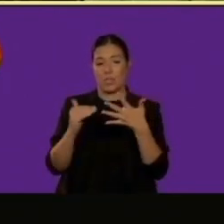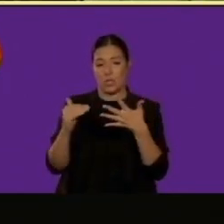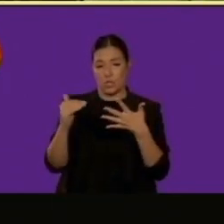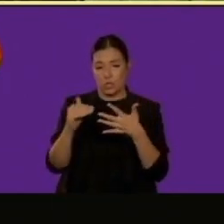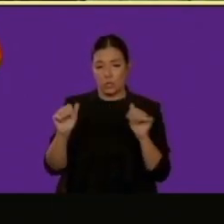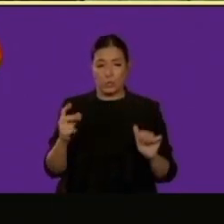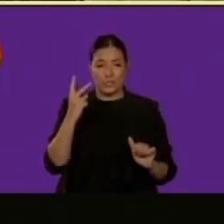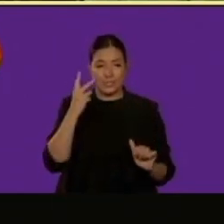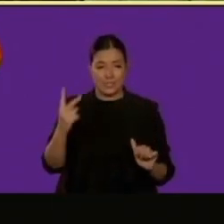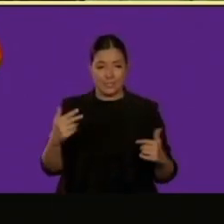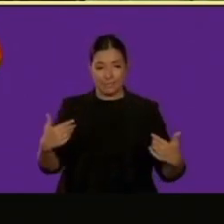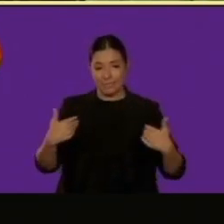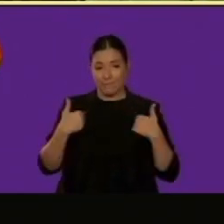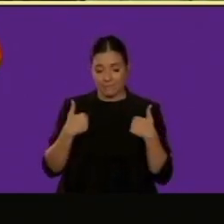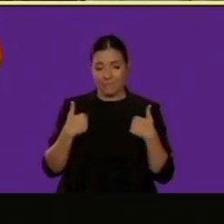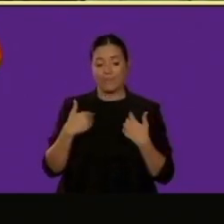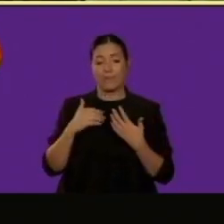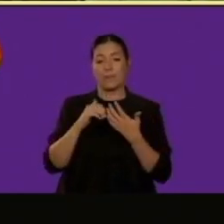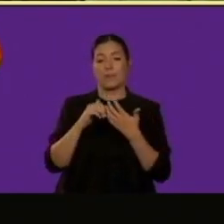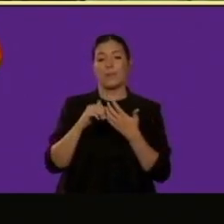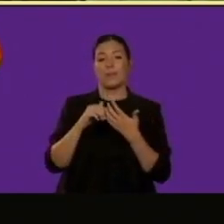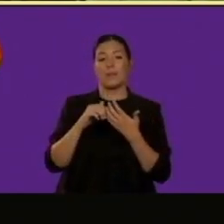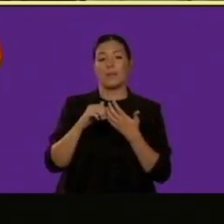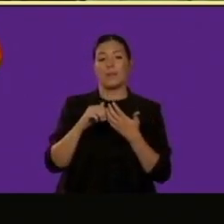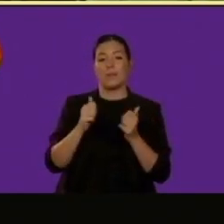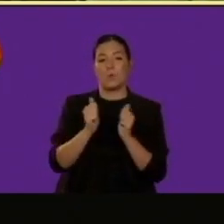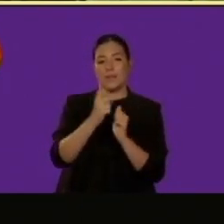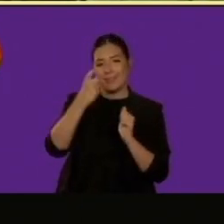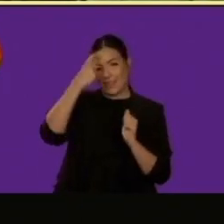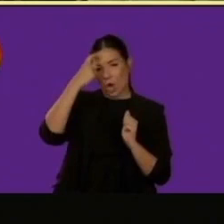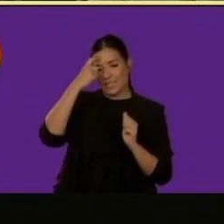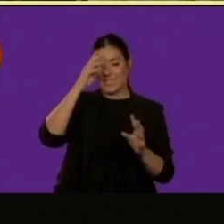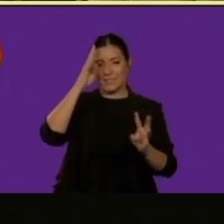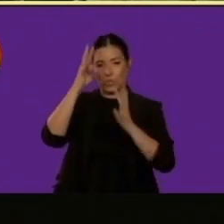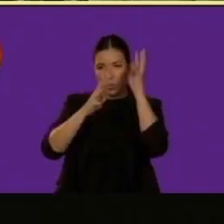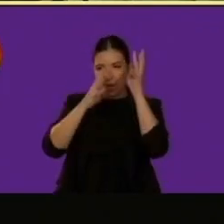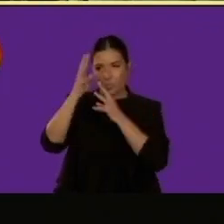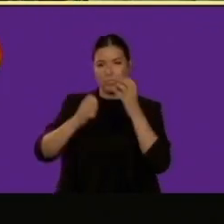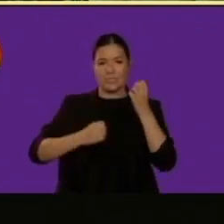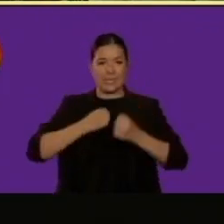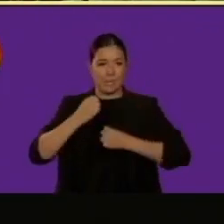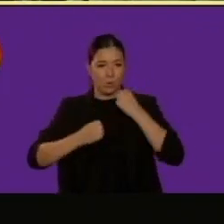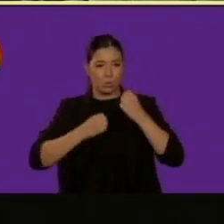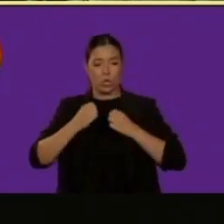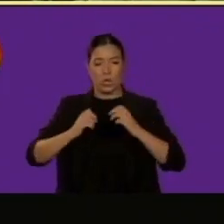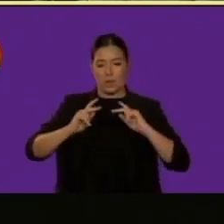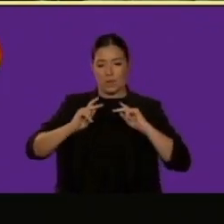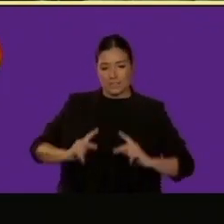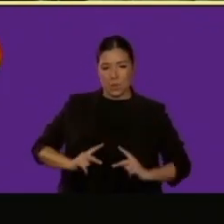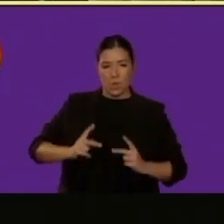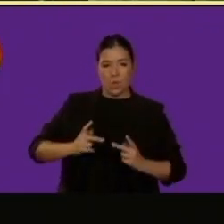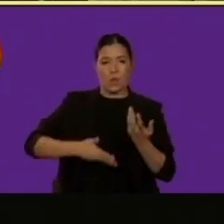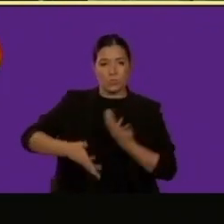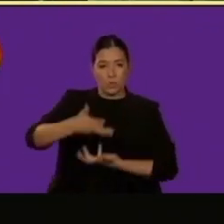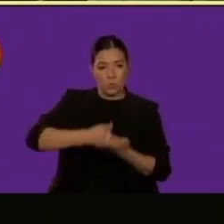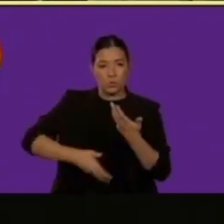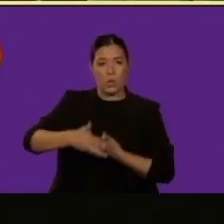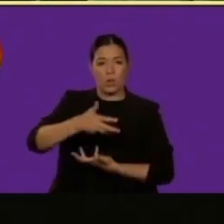problem. There are many students, and we don't want them to be aside. They are in their classrooms, and